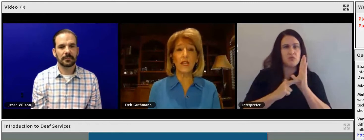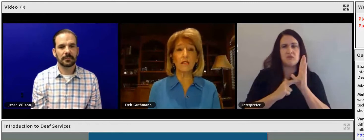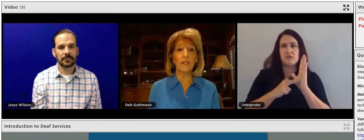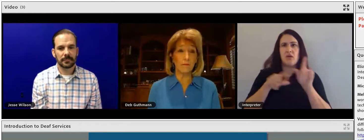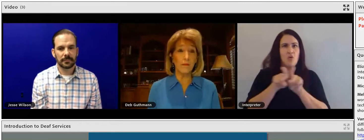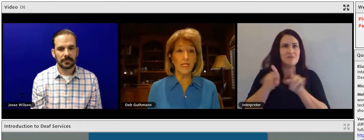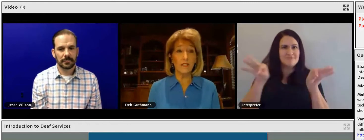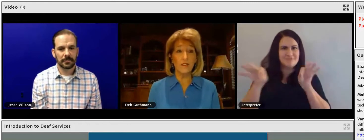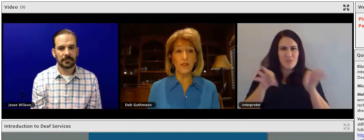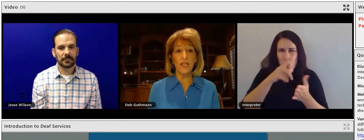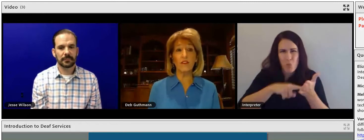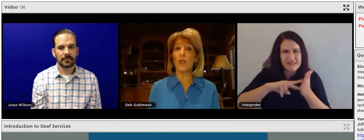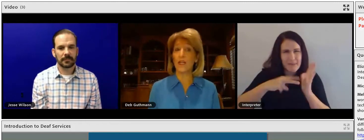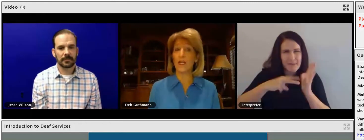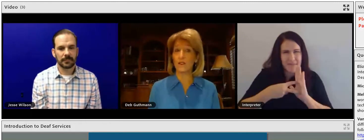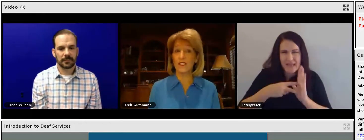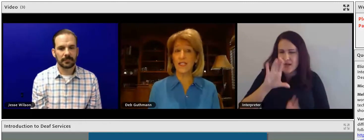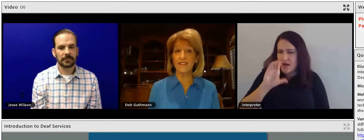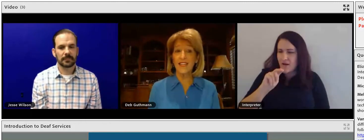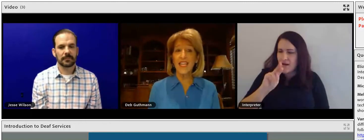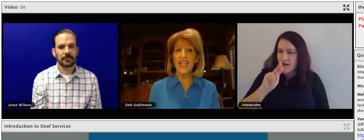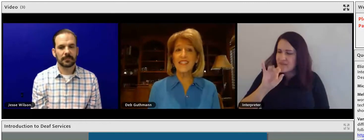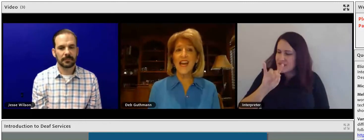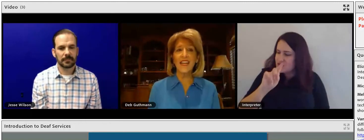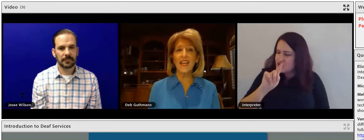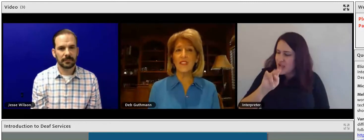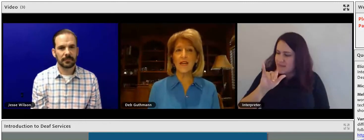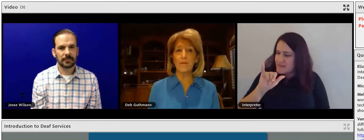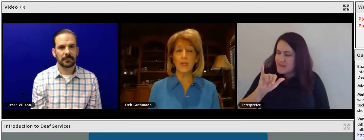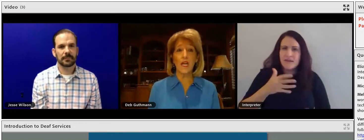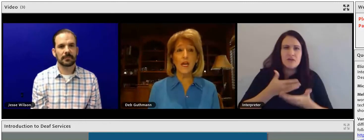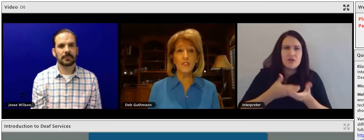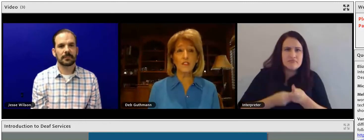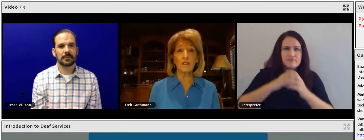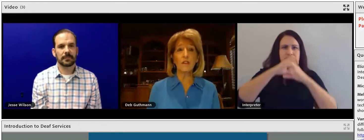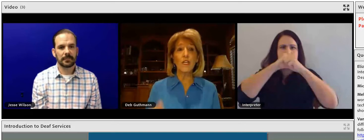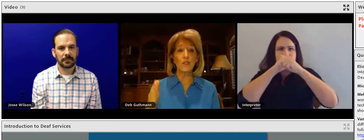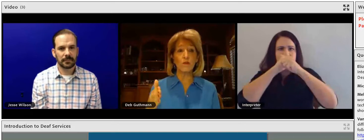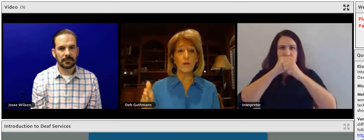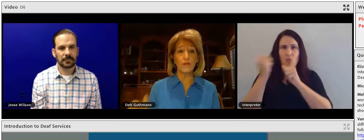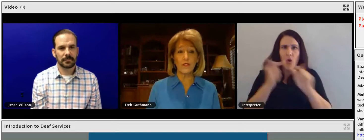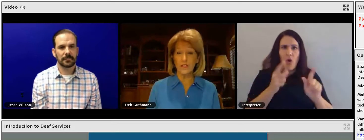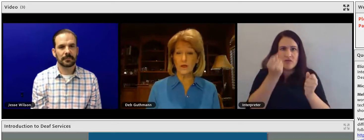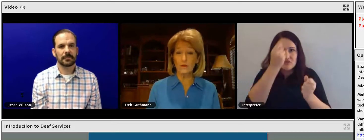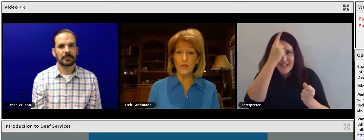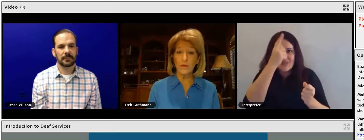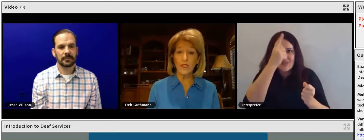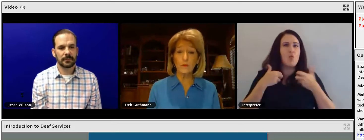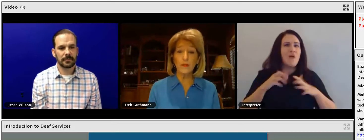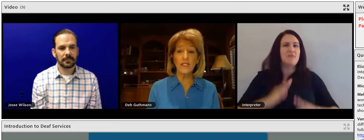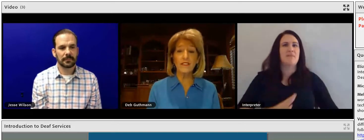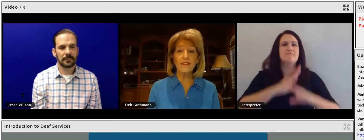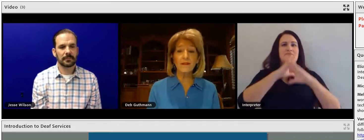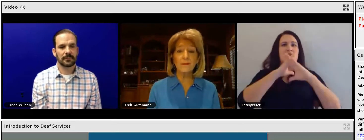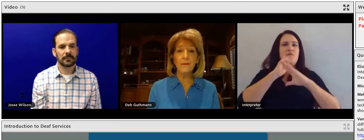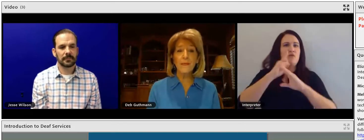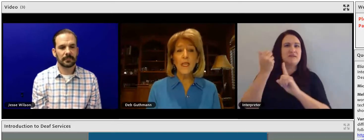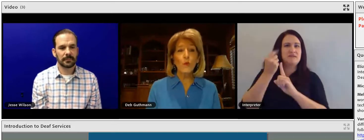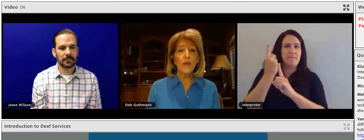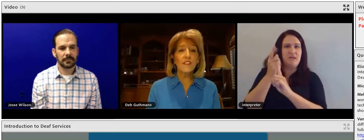explaining what confidentiality means so that everyone understands, and not having that be an obstacle to a person's own